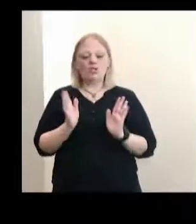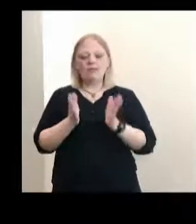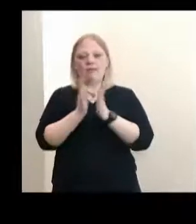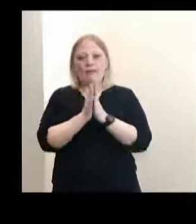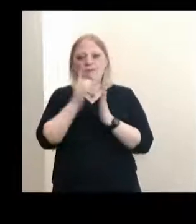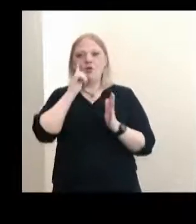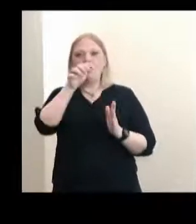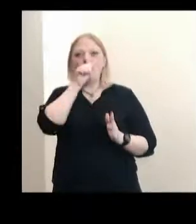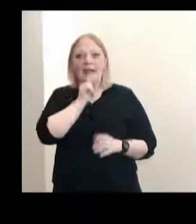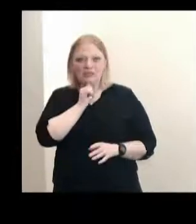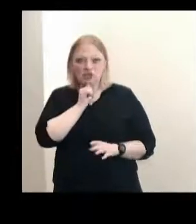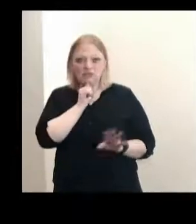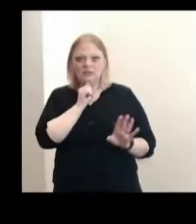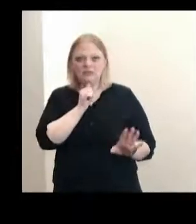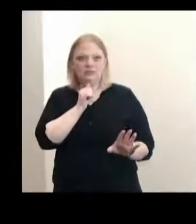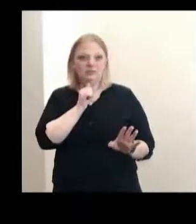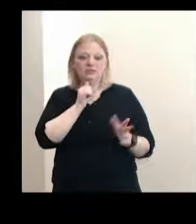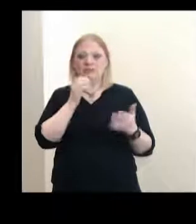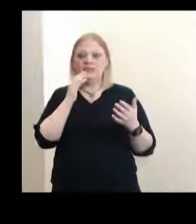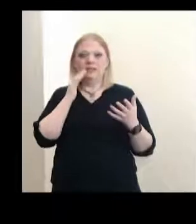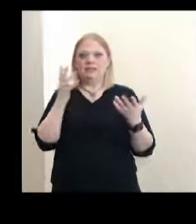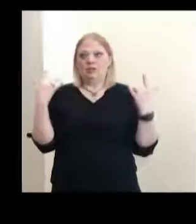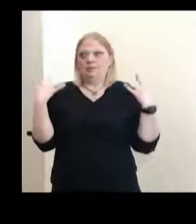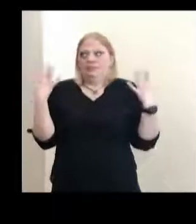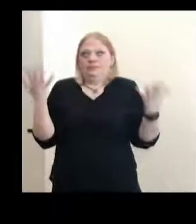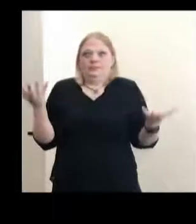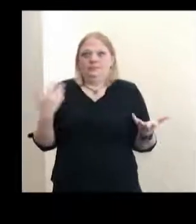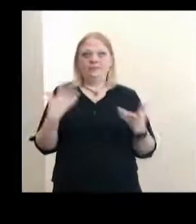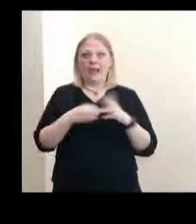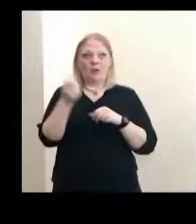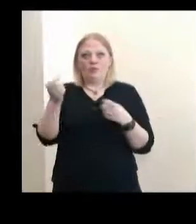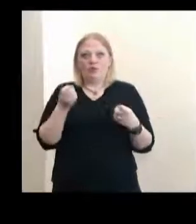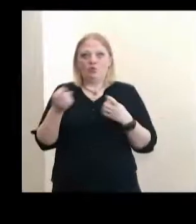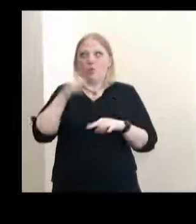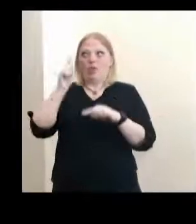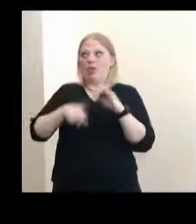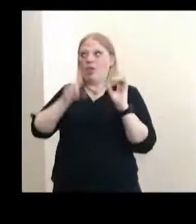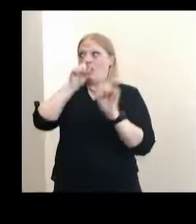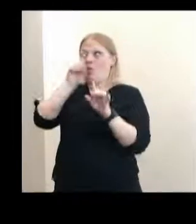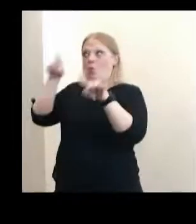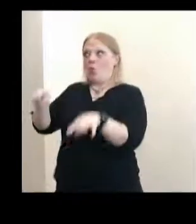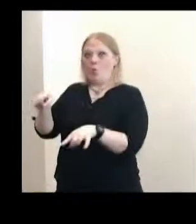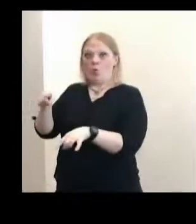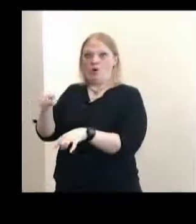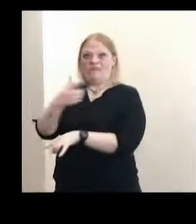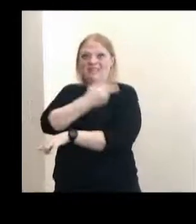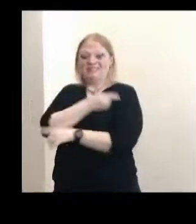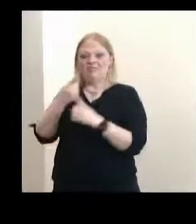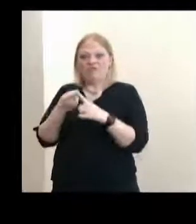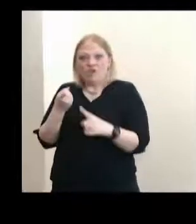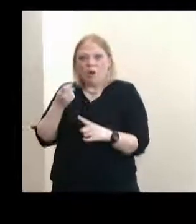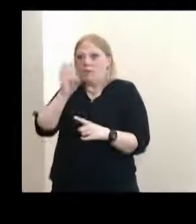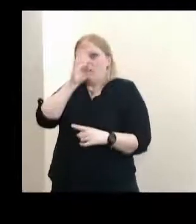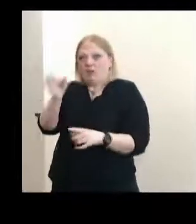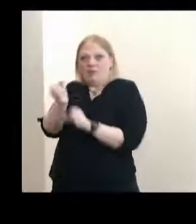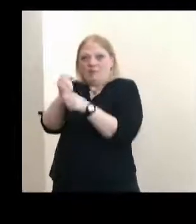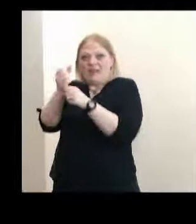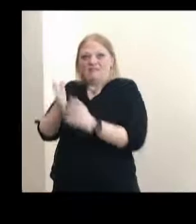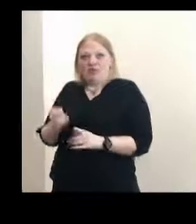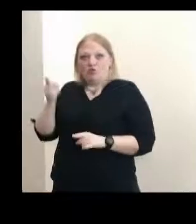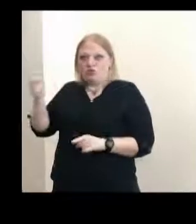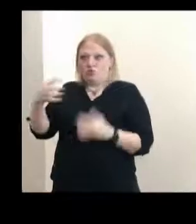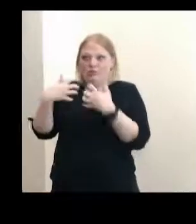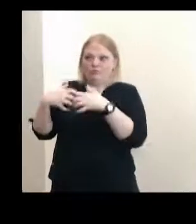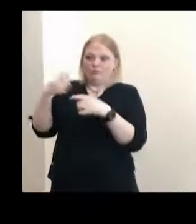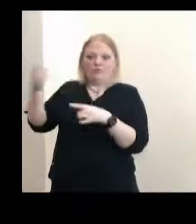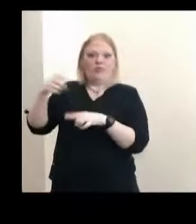for your patience. It is beyond our control. We cannot order vaccine from manufacturers. Manufacturers are not